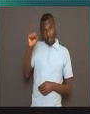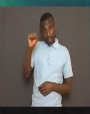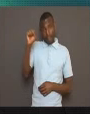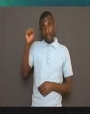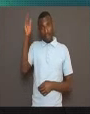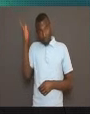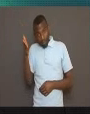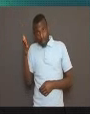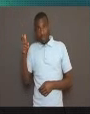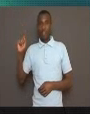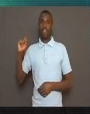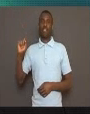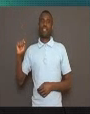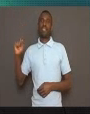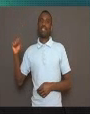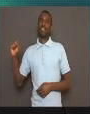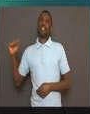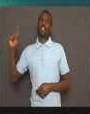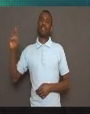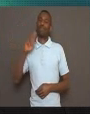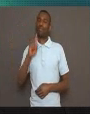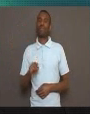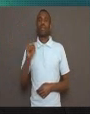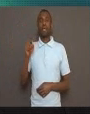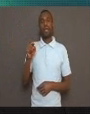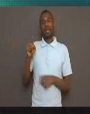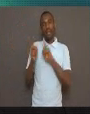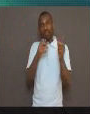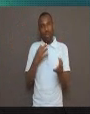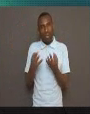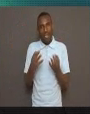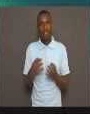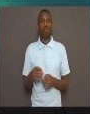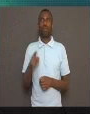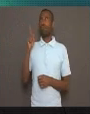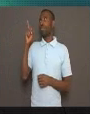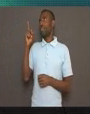to tensile strain, which is expressed this way.